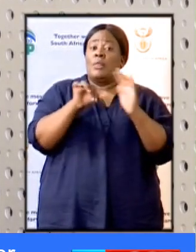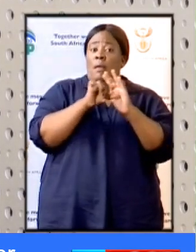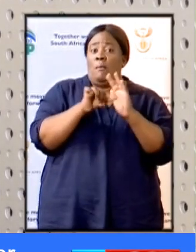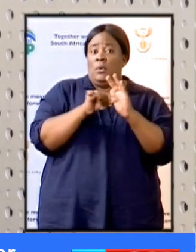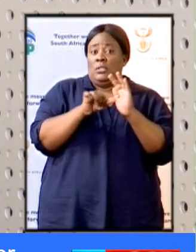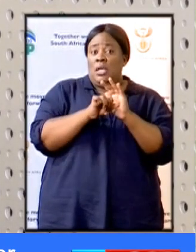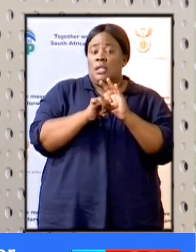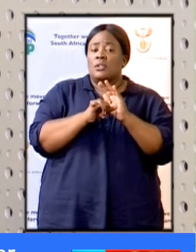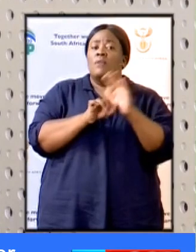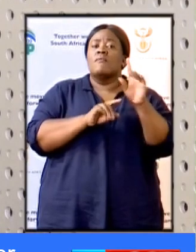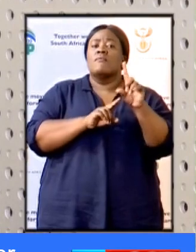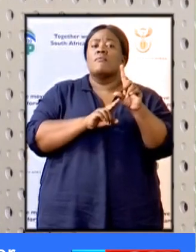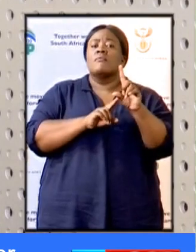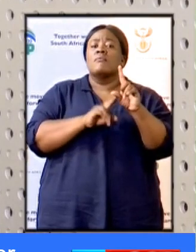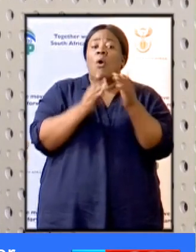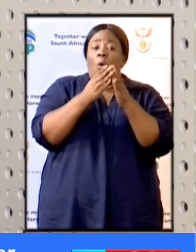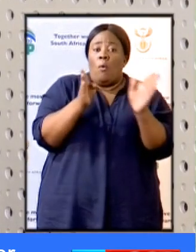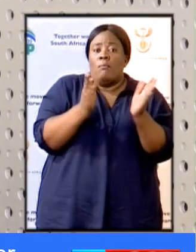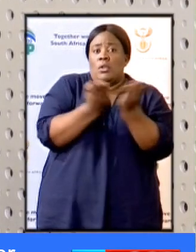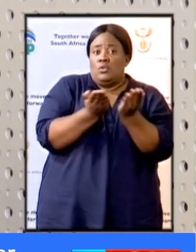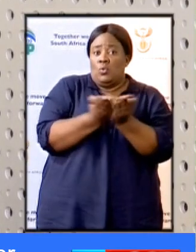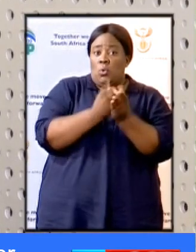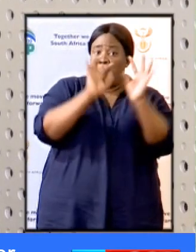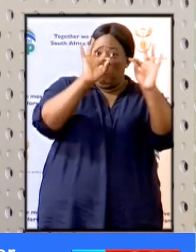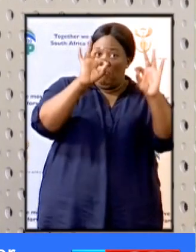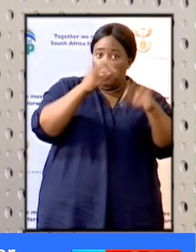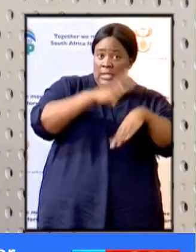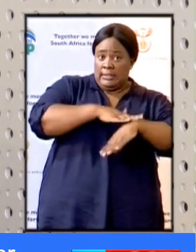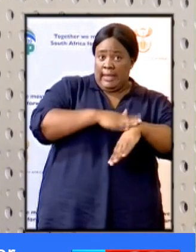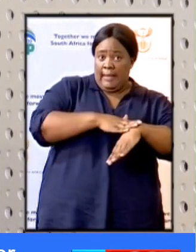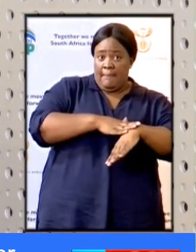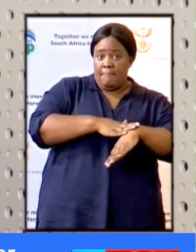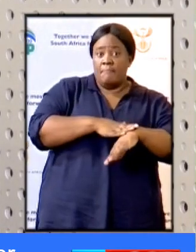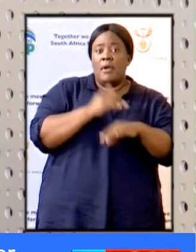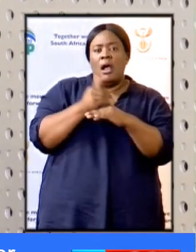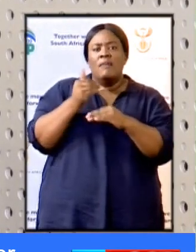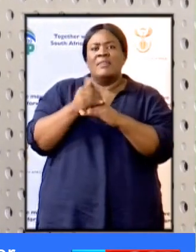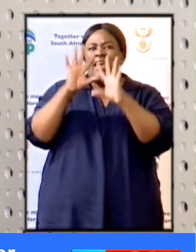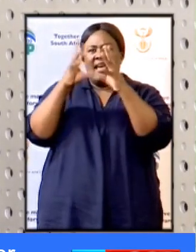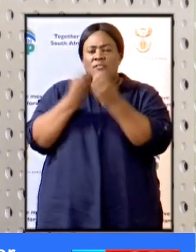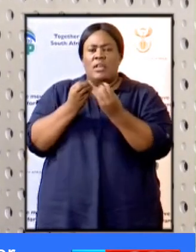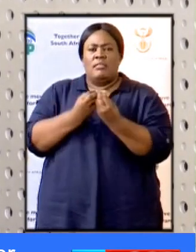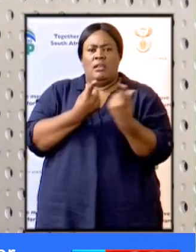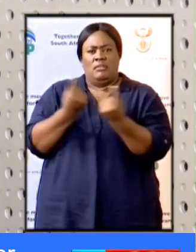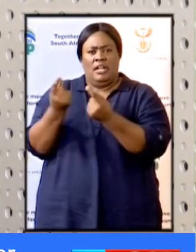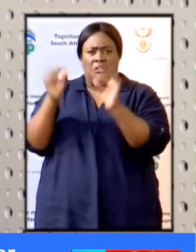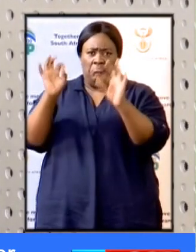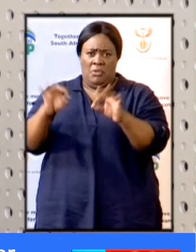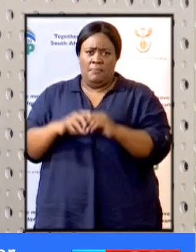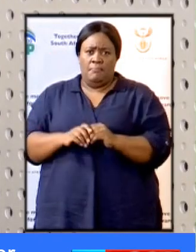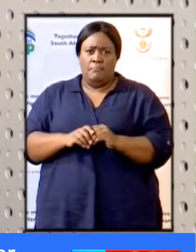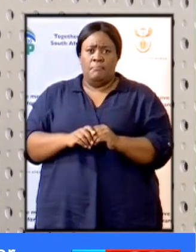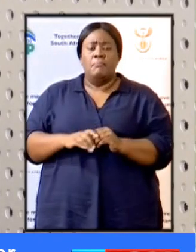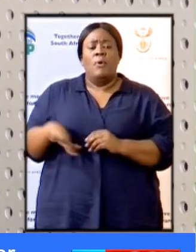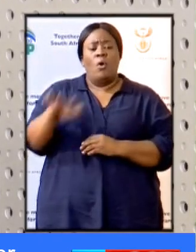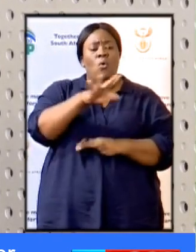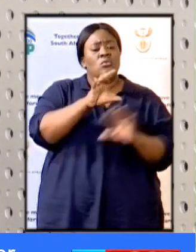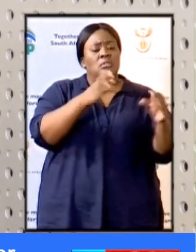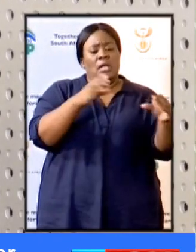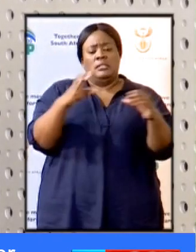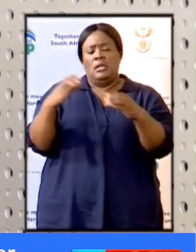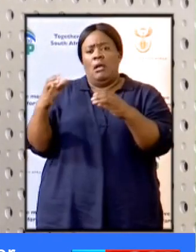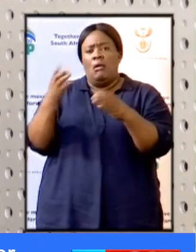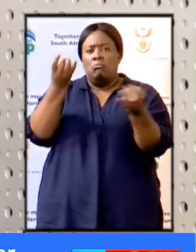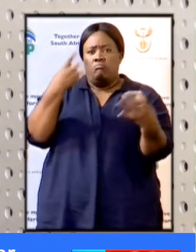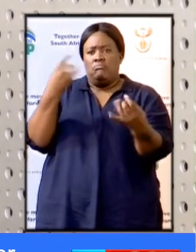right time was accepted once all conditions have been met. All sectors indicated what